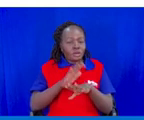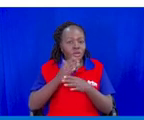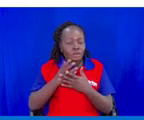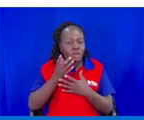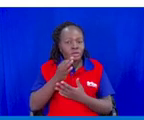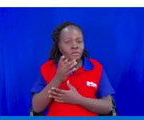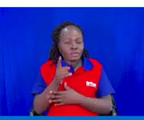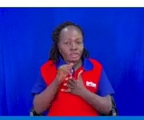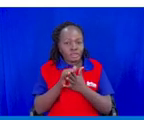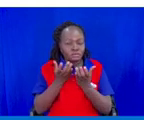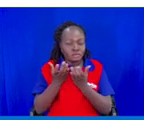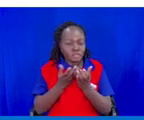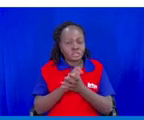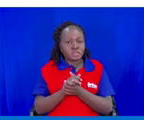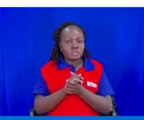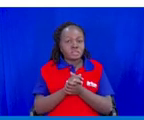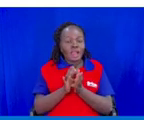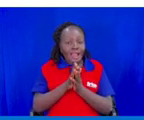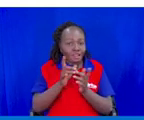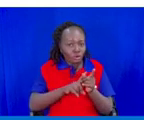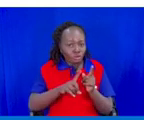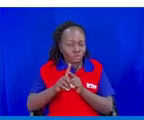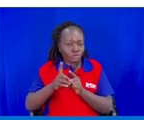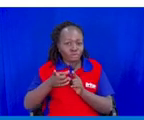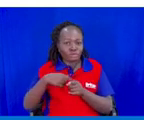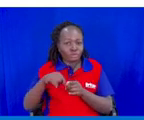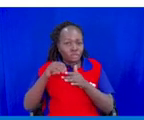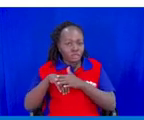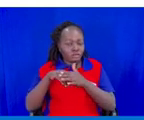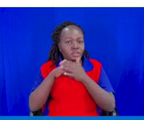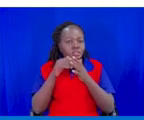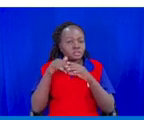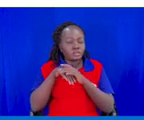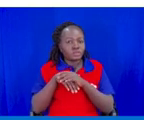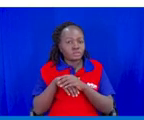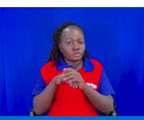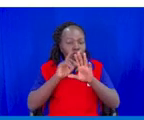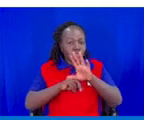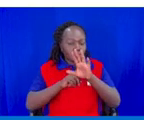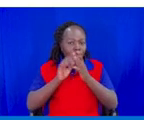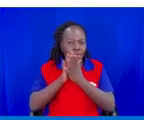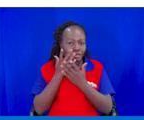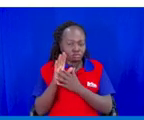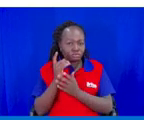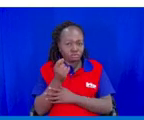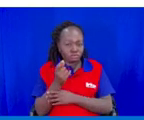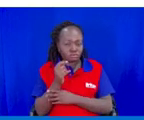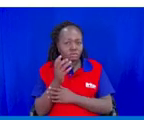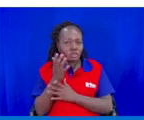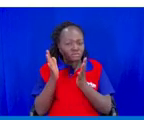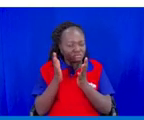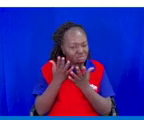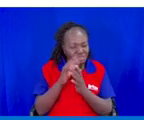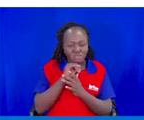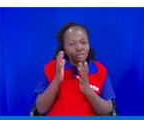business. And we also invest into the retirement sector for small and medium-sized enterprises. We